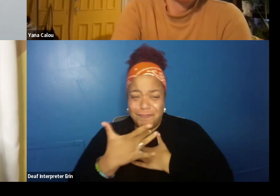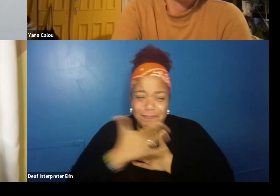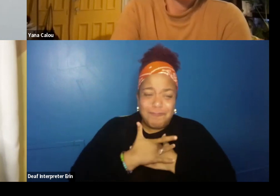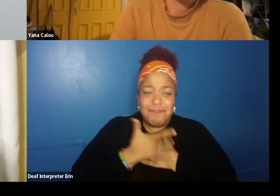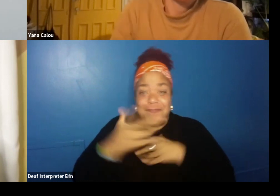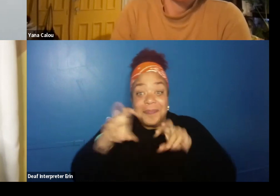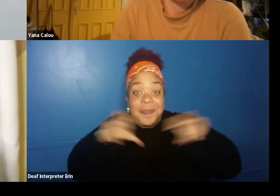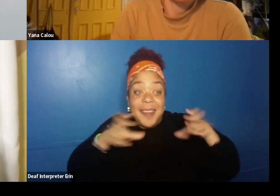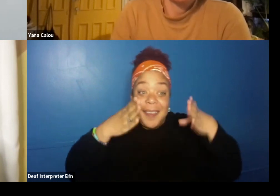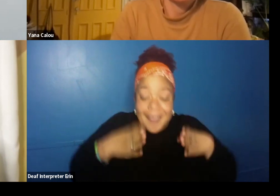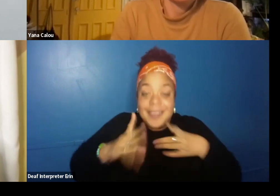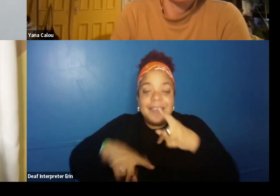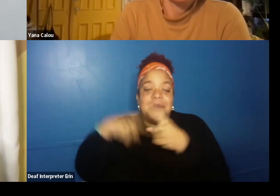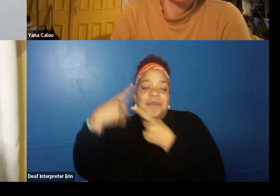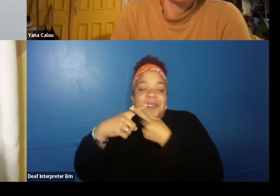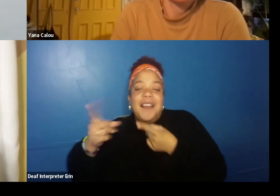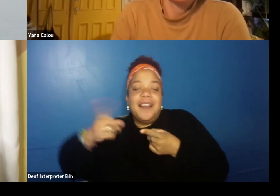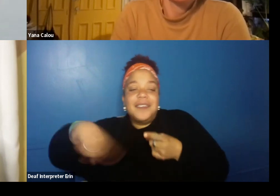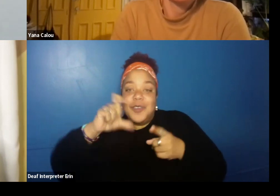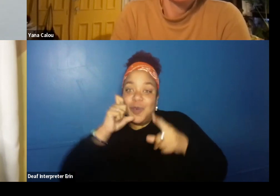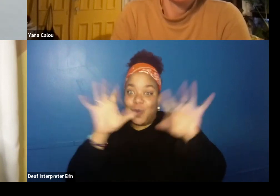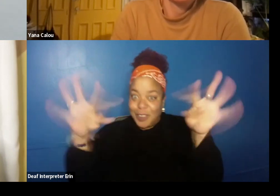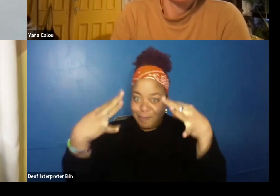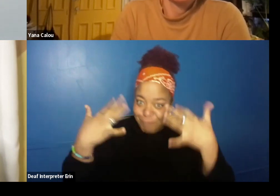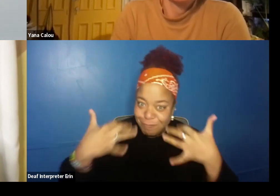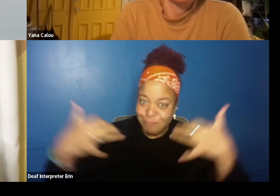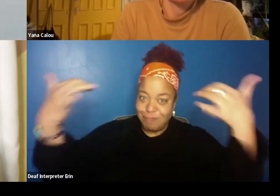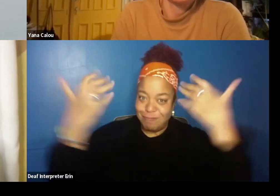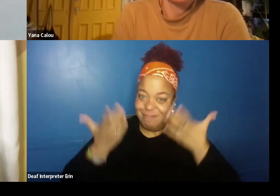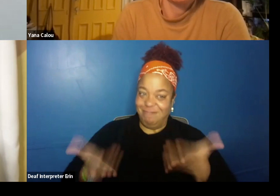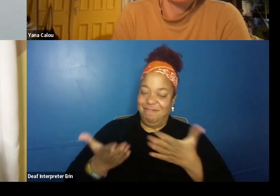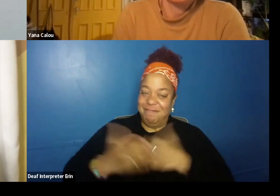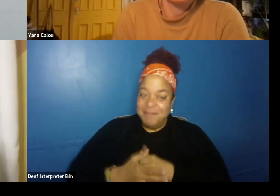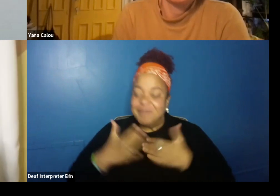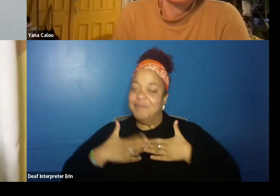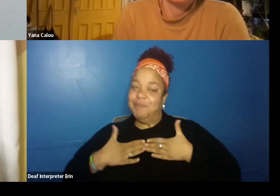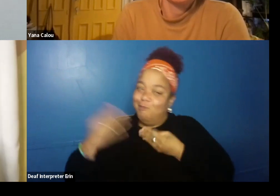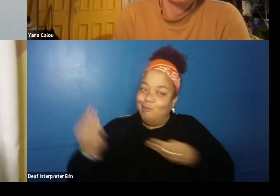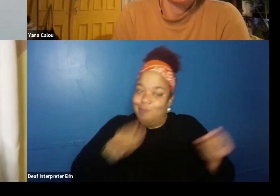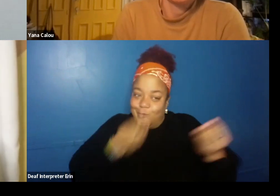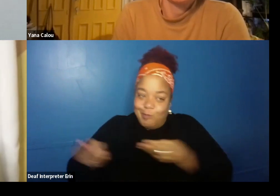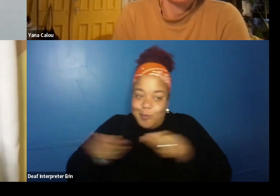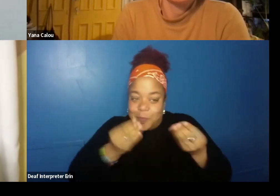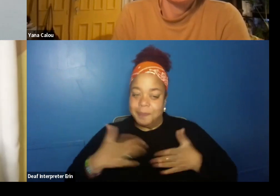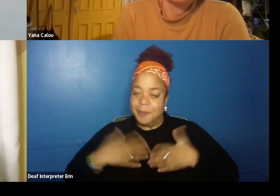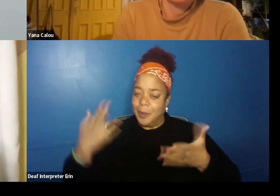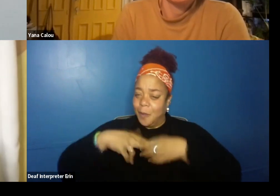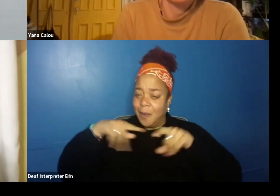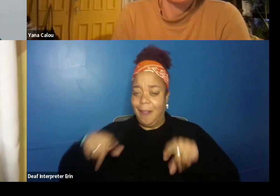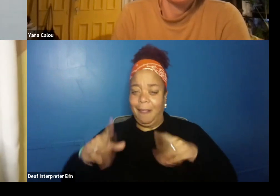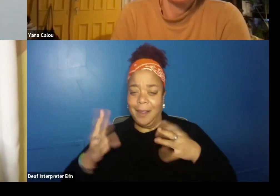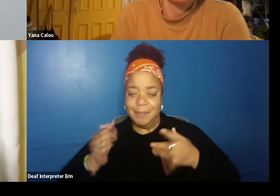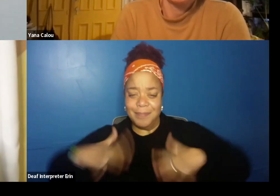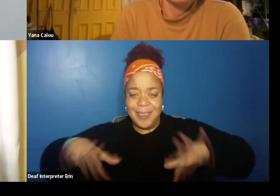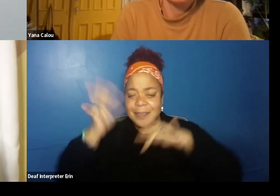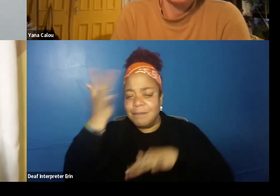in this evening. I enter this space with deep gratitude and warm reminders for us to